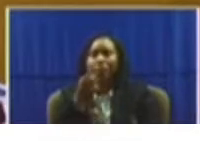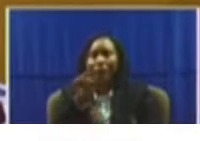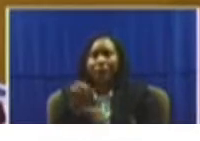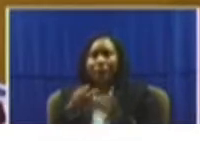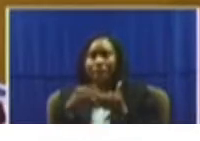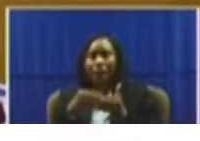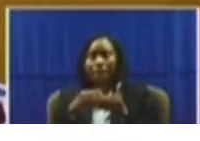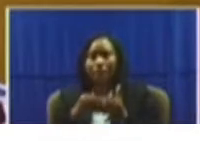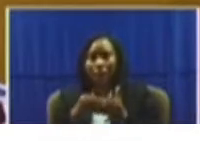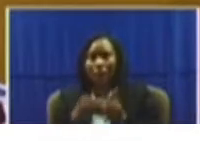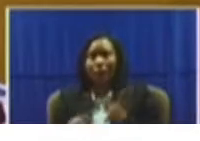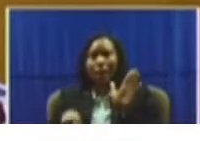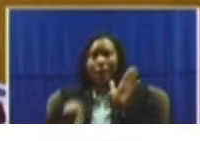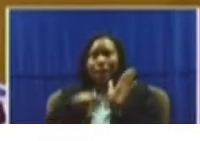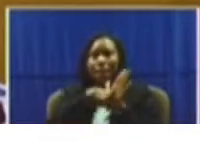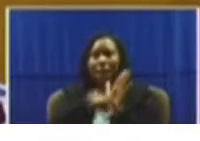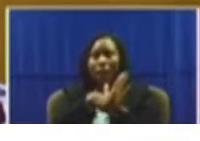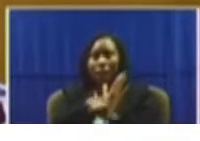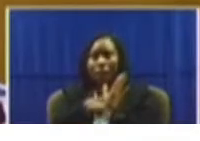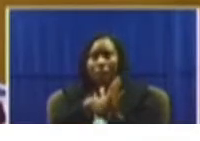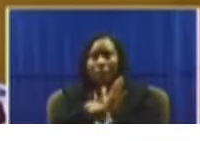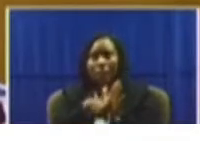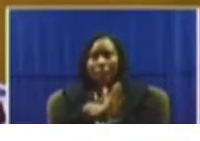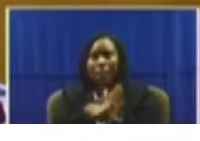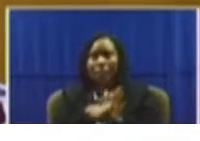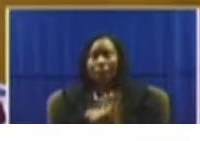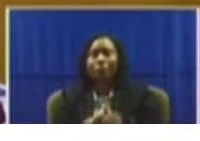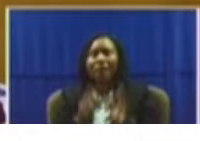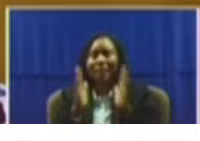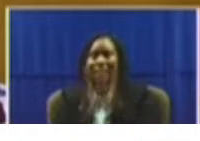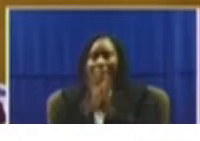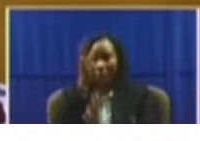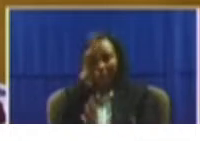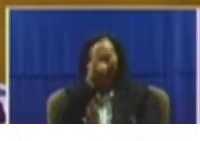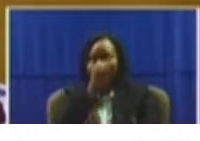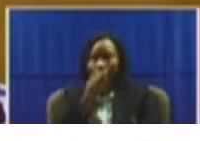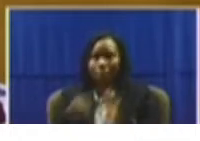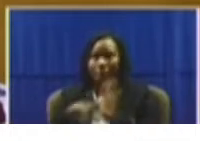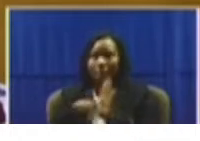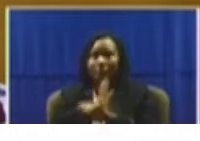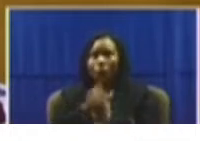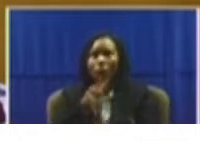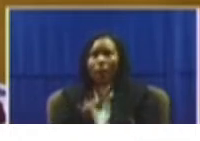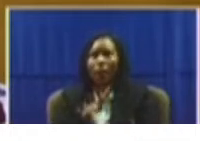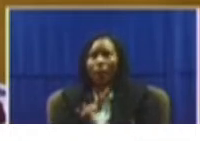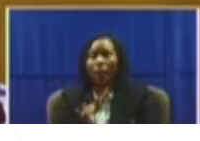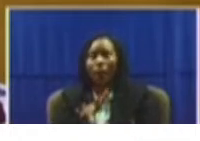the bells will be rung for 10 minutes.